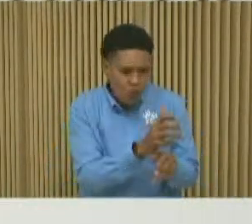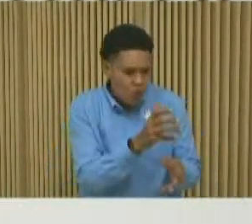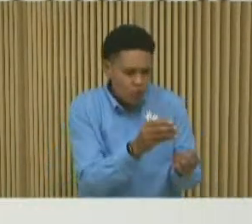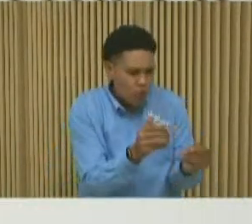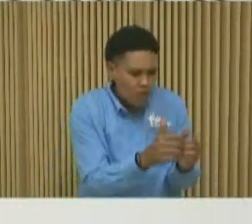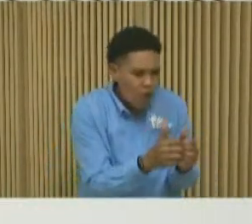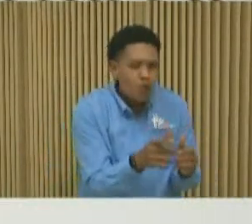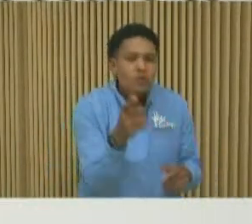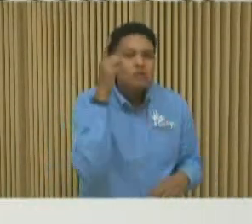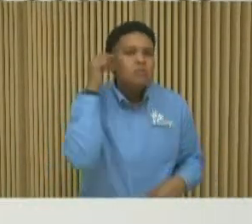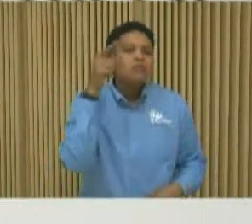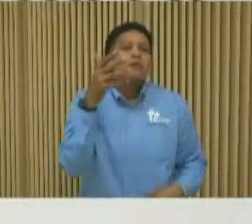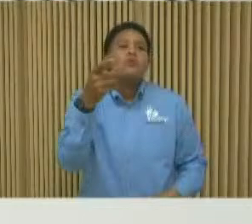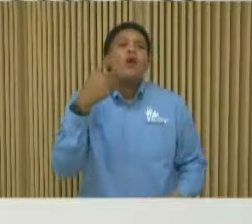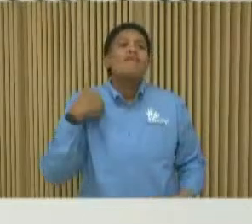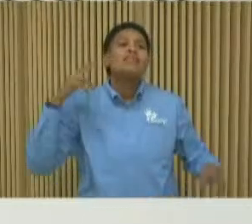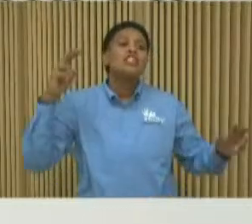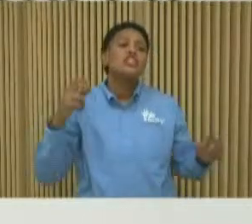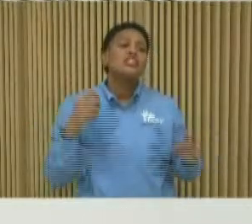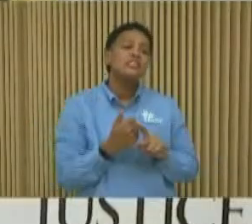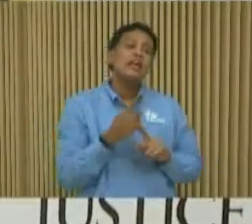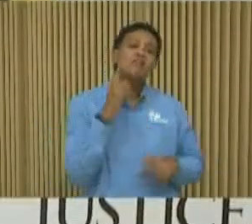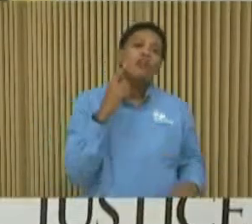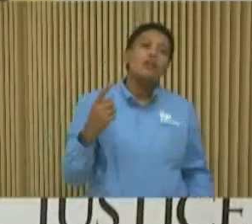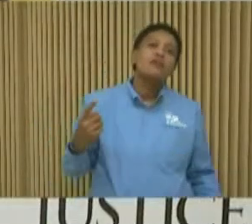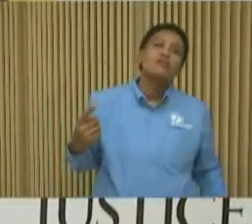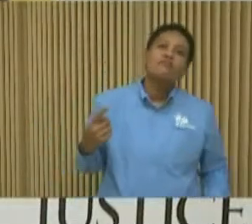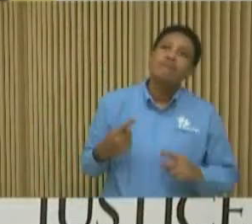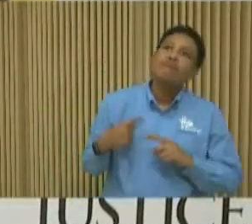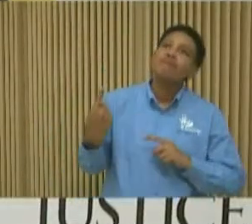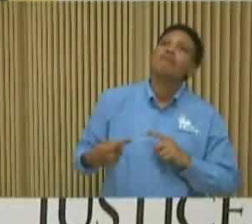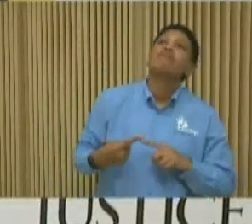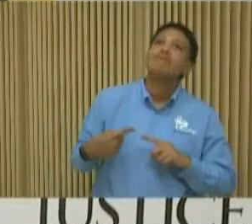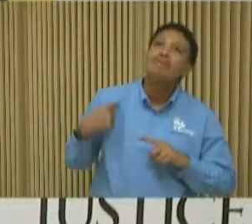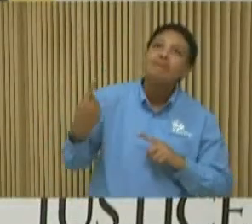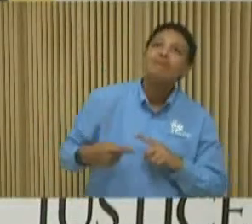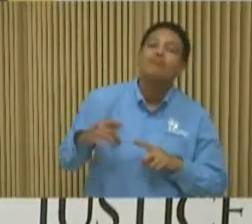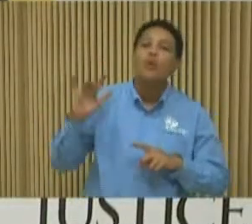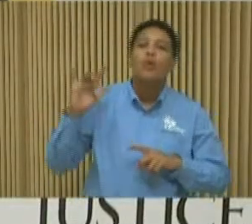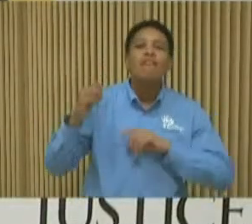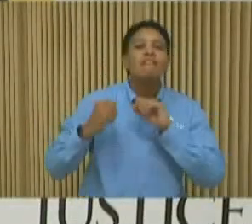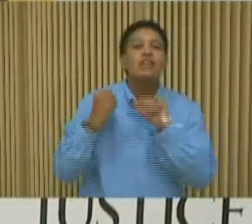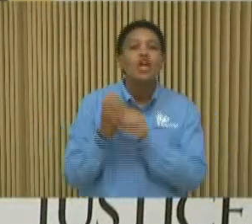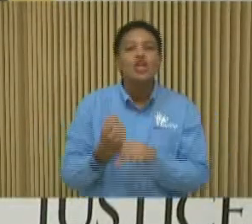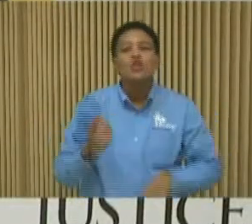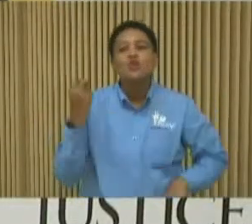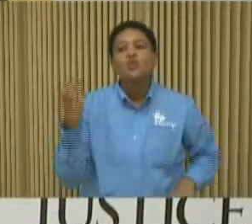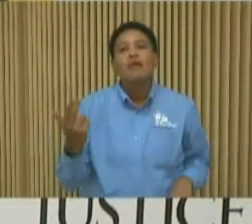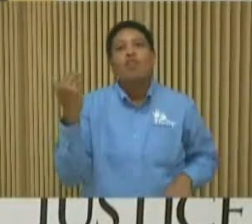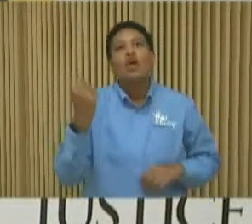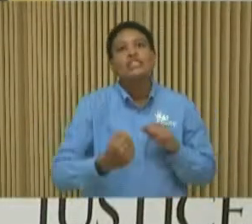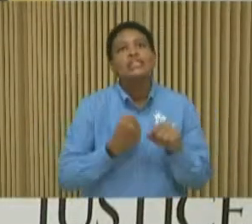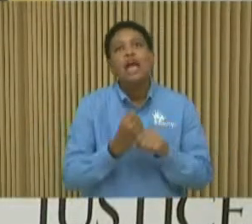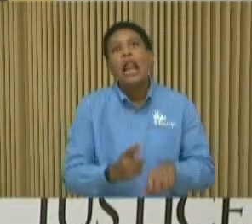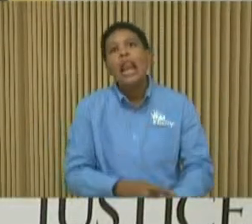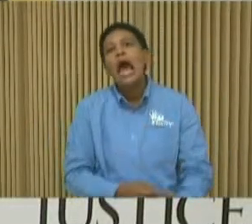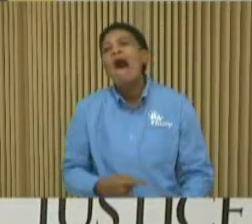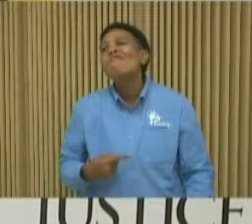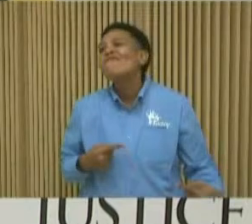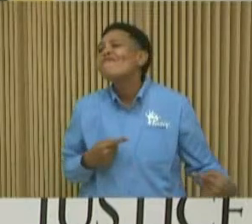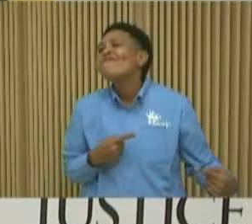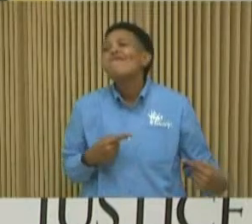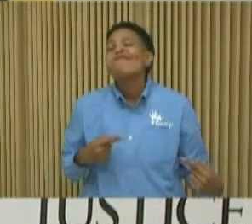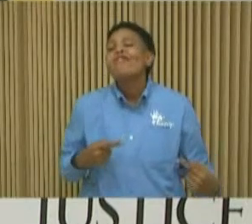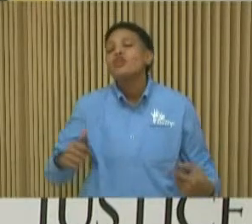So because you may have matters that have been going on for, like I've said, 25 years, 12, 13 years. But so it will